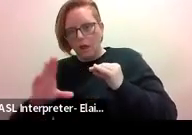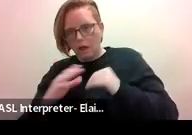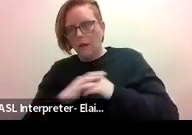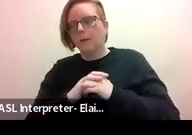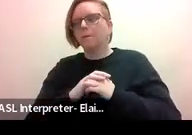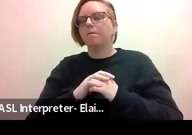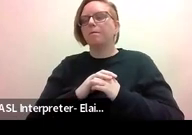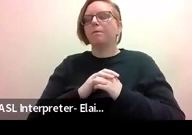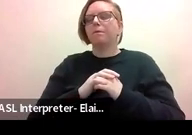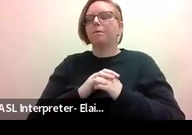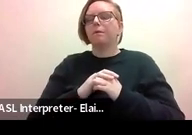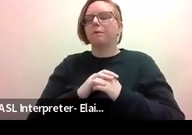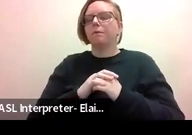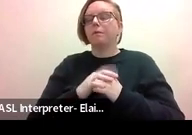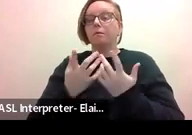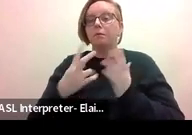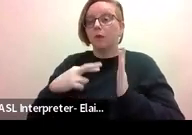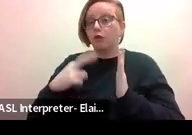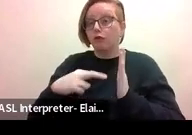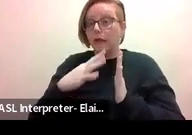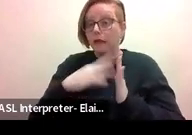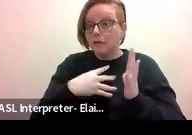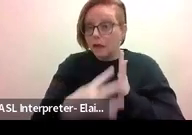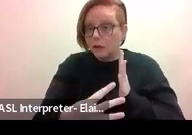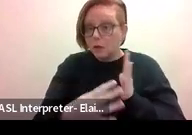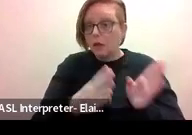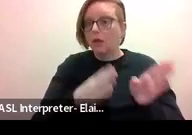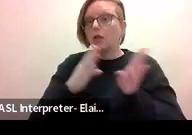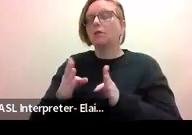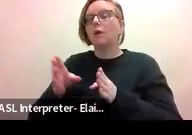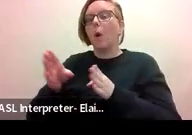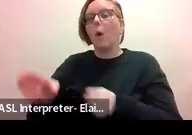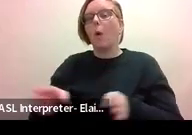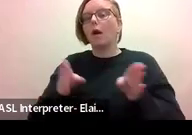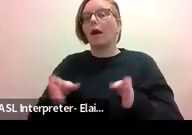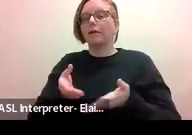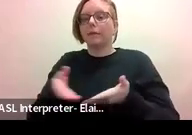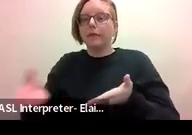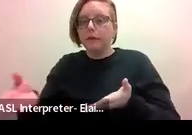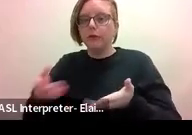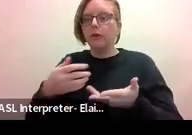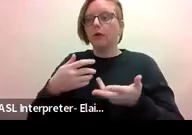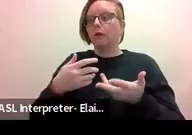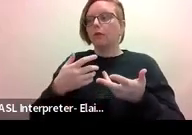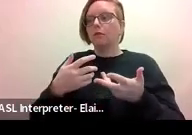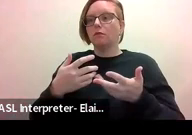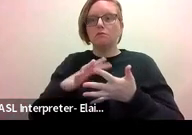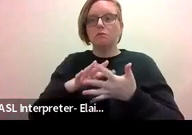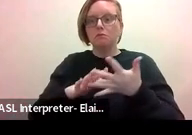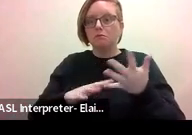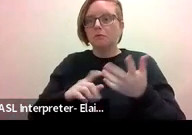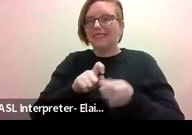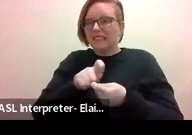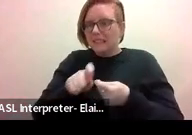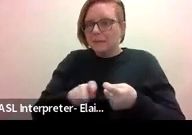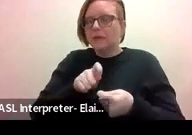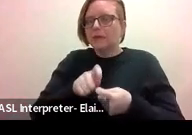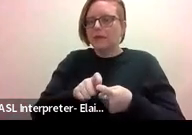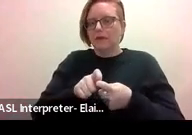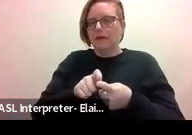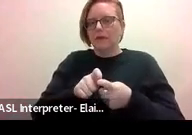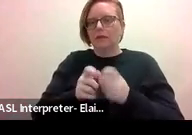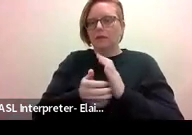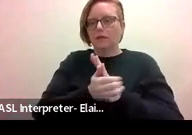know, reading a schedule? Is it organizing material? What is the specific skill gap that you're looking at